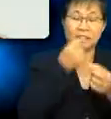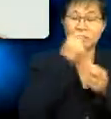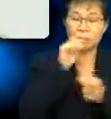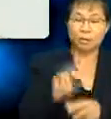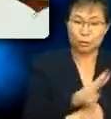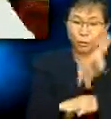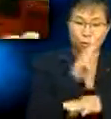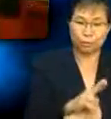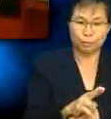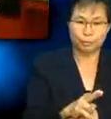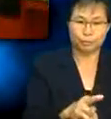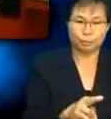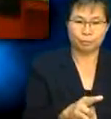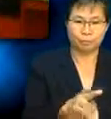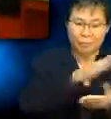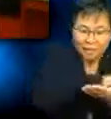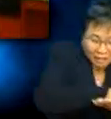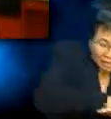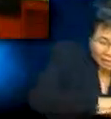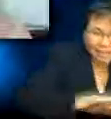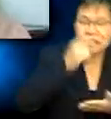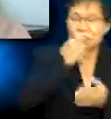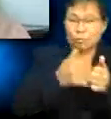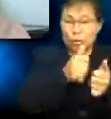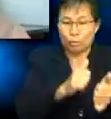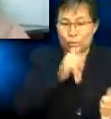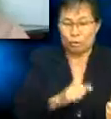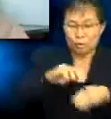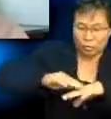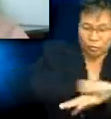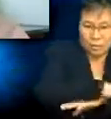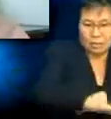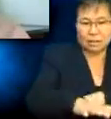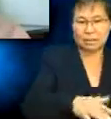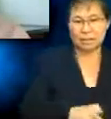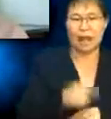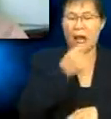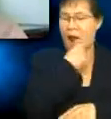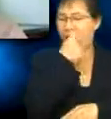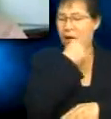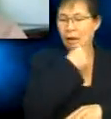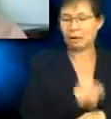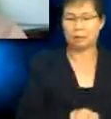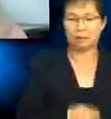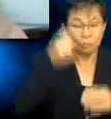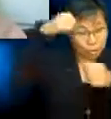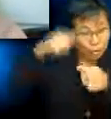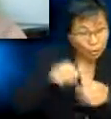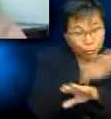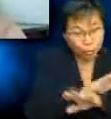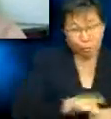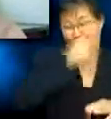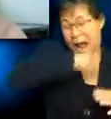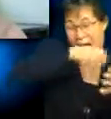Use a clean toothpick to avoid infection. But remember, don't scrape